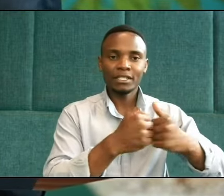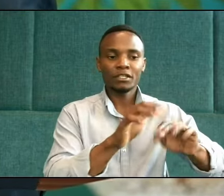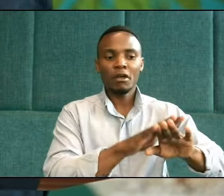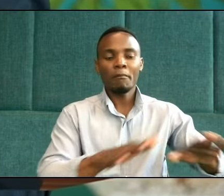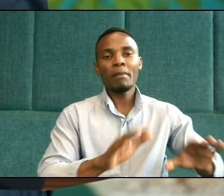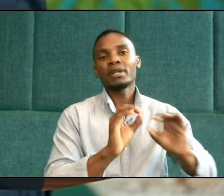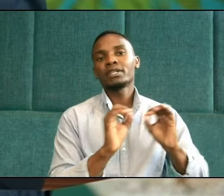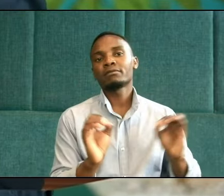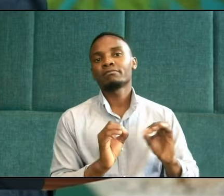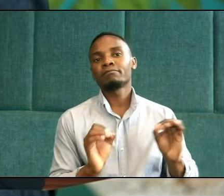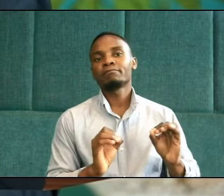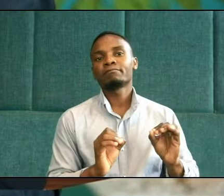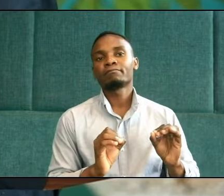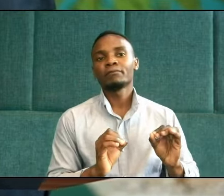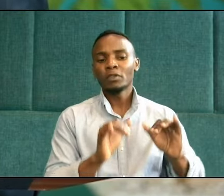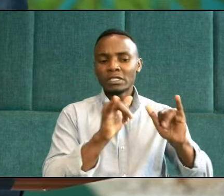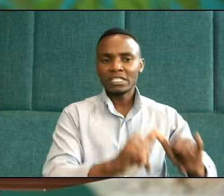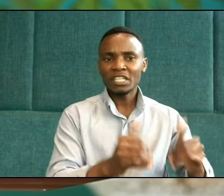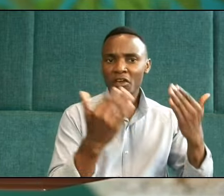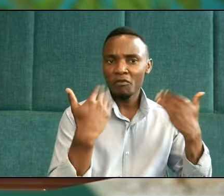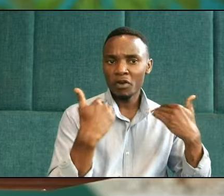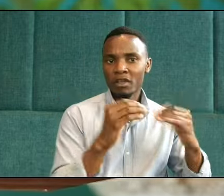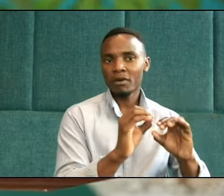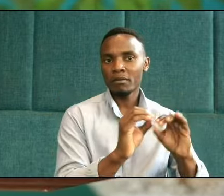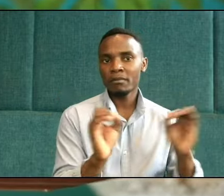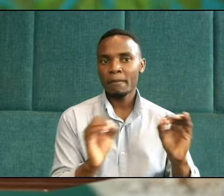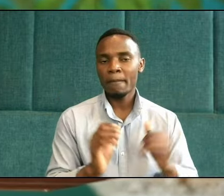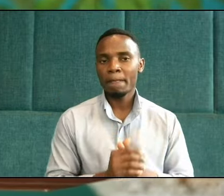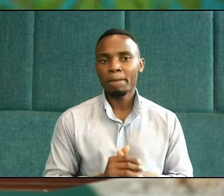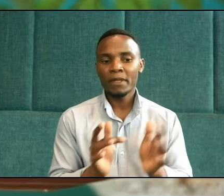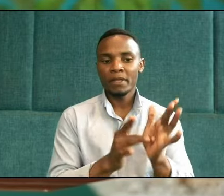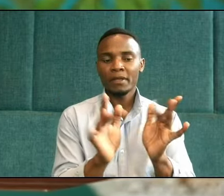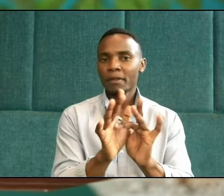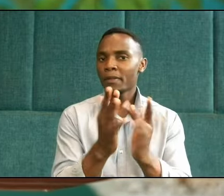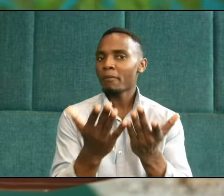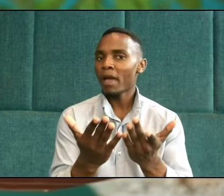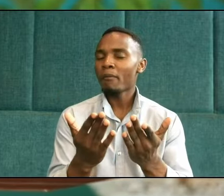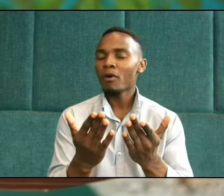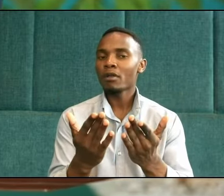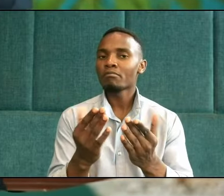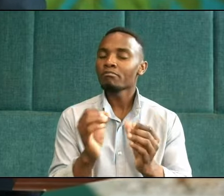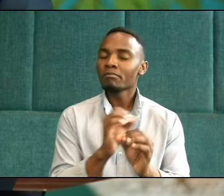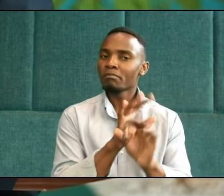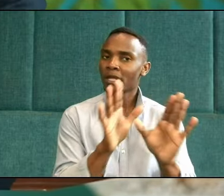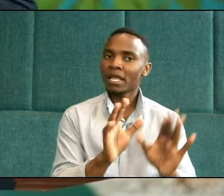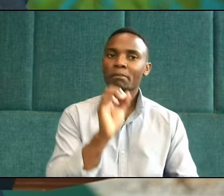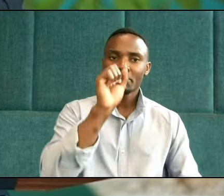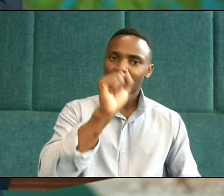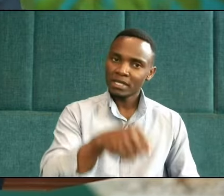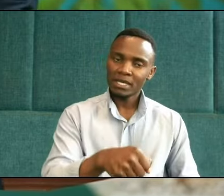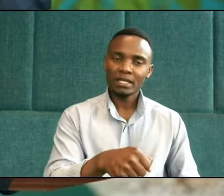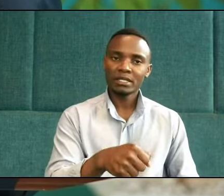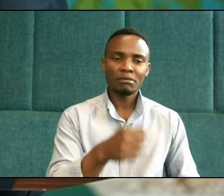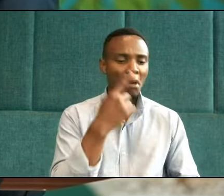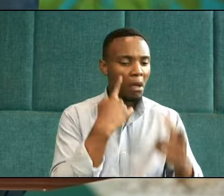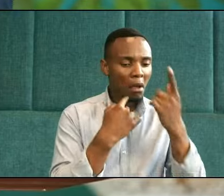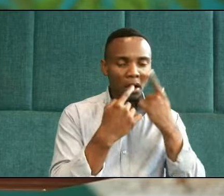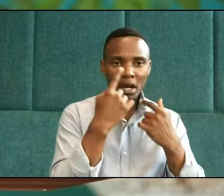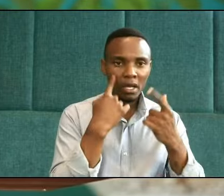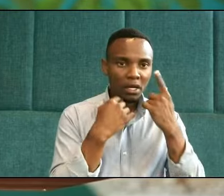will not last forever. The Bible is very clear. The weeping may endure for a night,